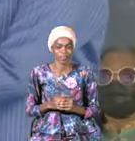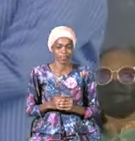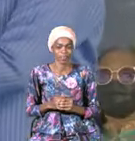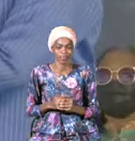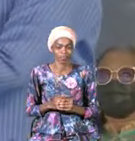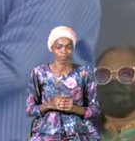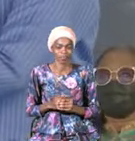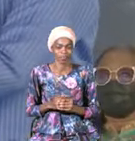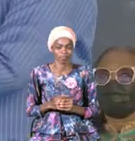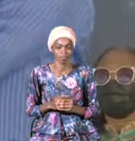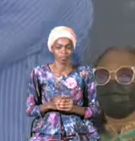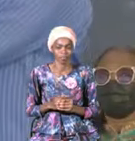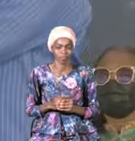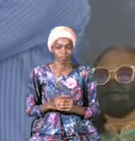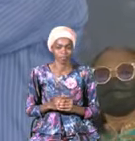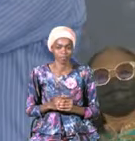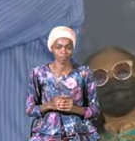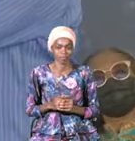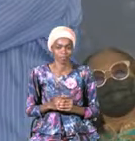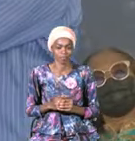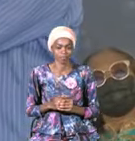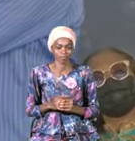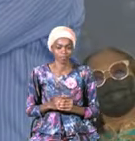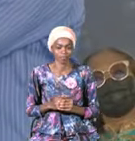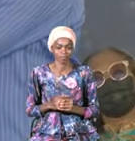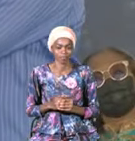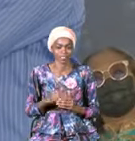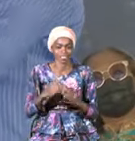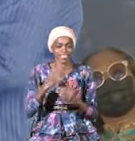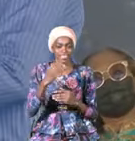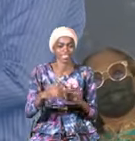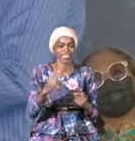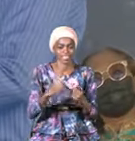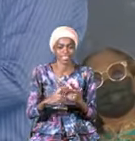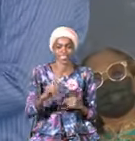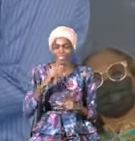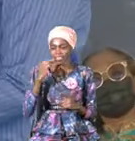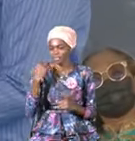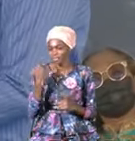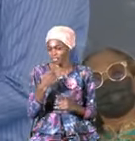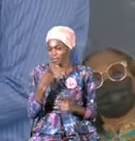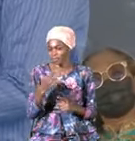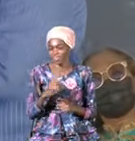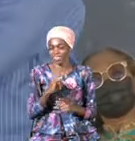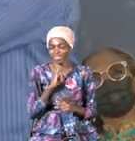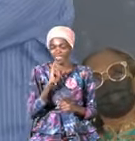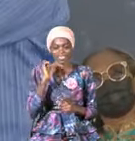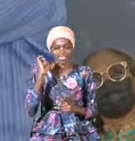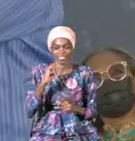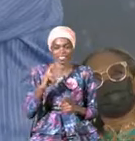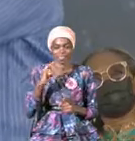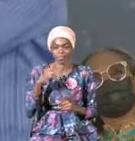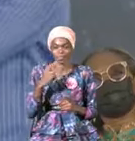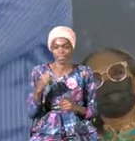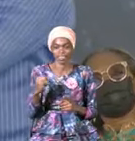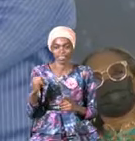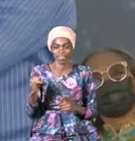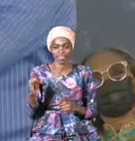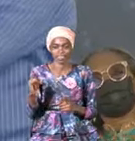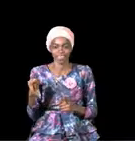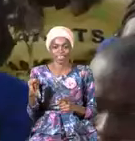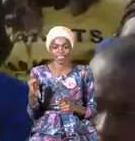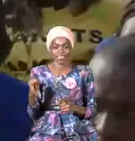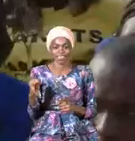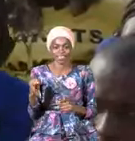having a very powerful speech from her in a few moments from now. Please welcome for Goodwill